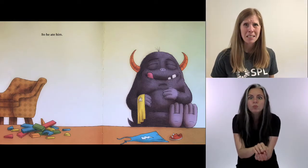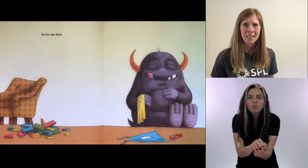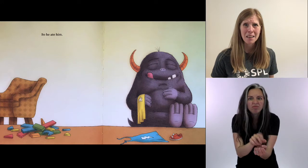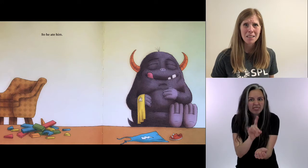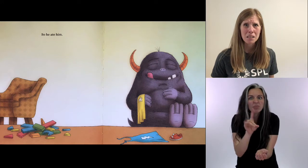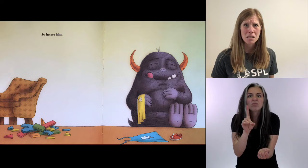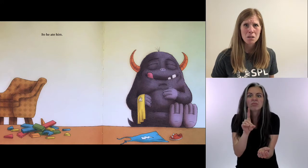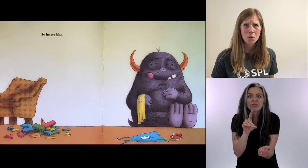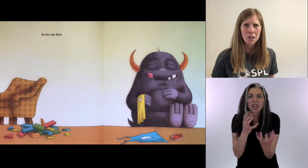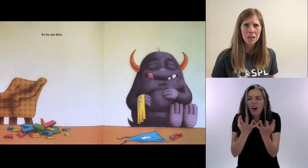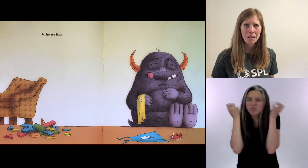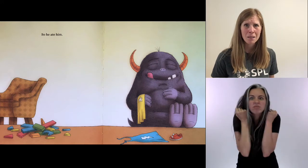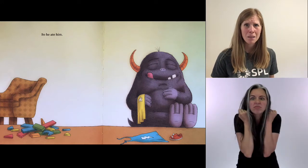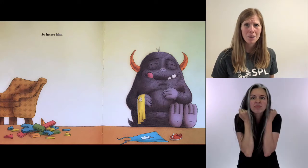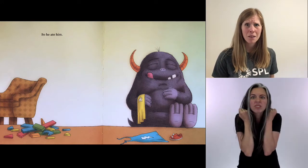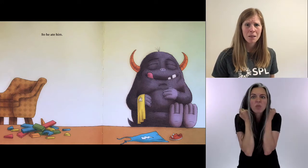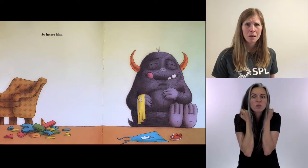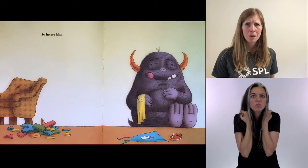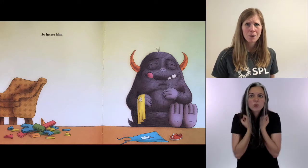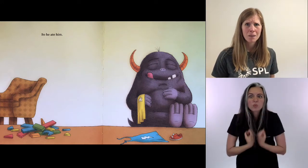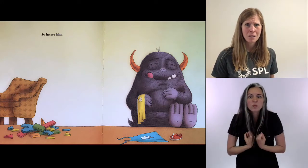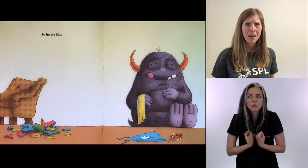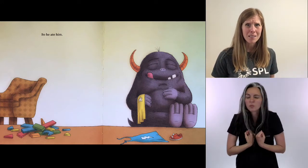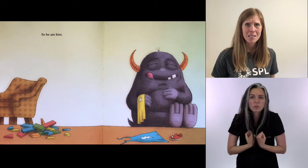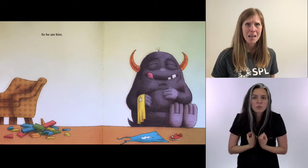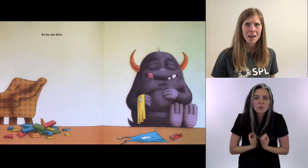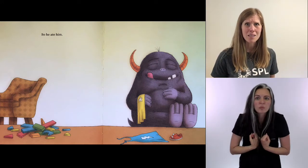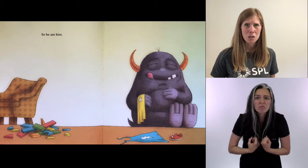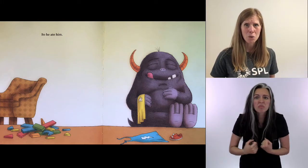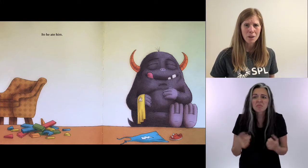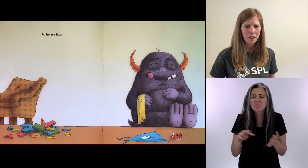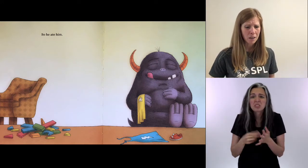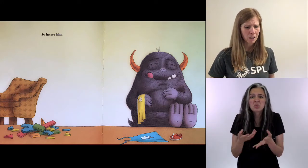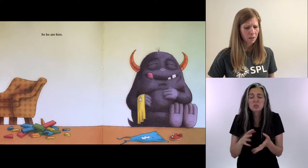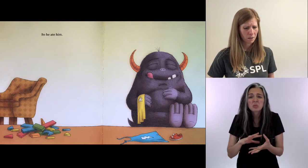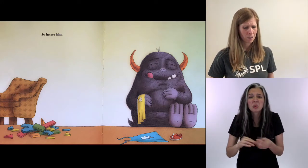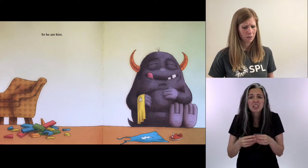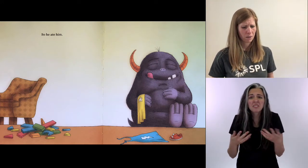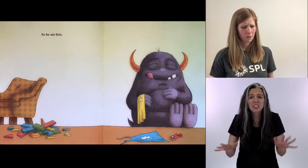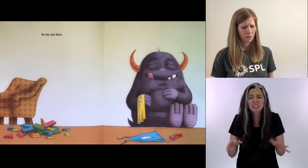Is that the end of the story? That's a sad story.